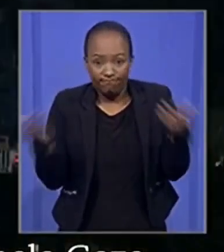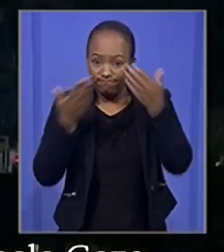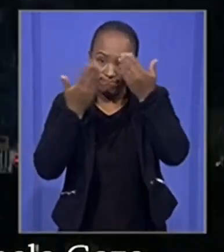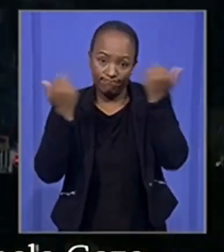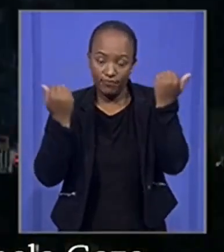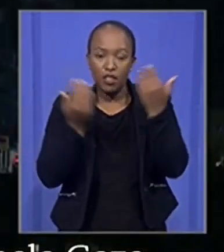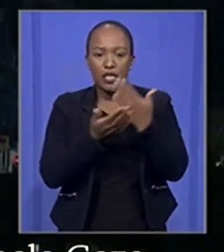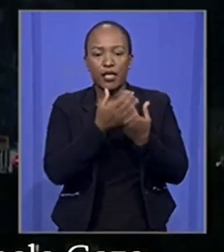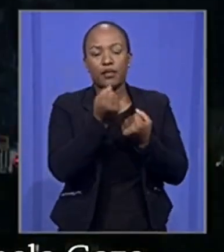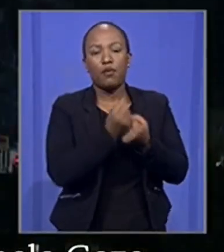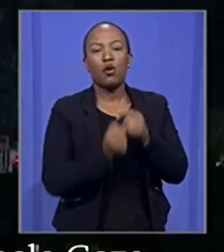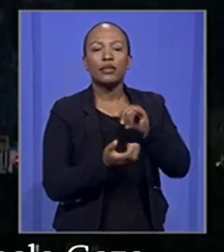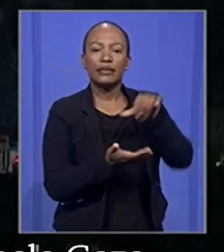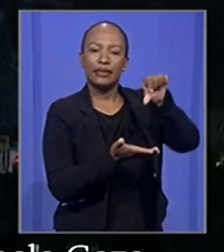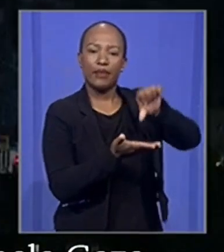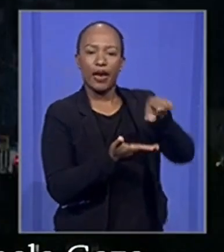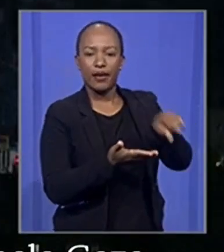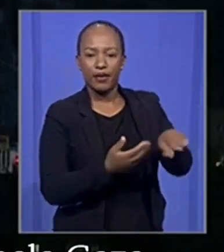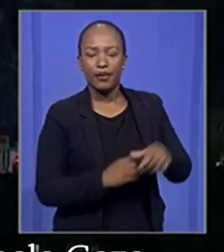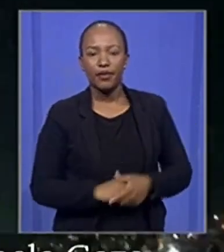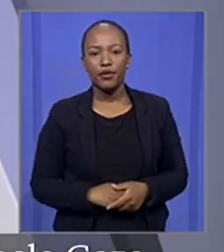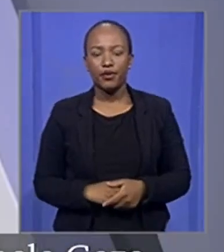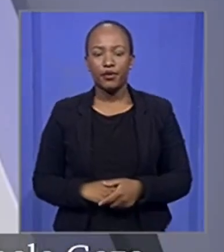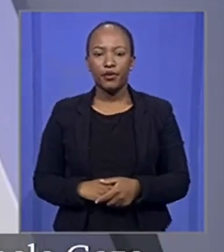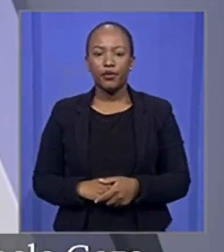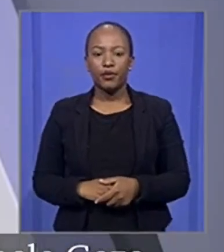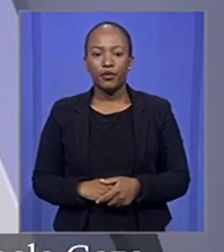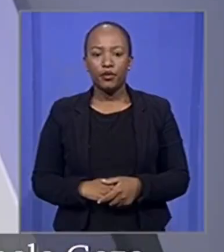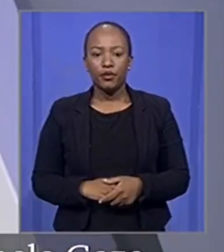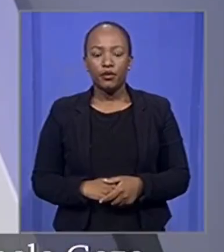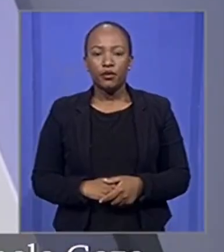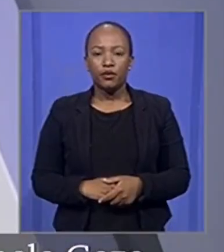Iran. Jwale hona le batho ba lekanyang hore ditlhaselo tsena ke